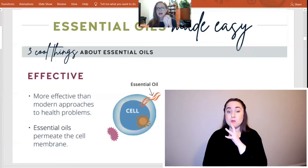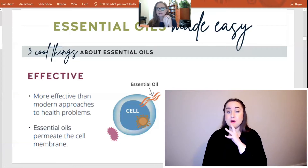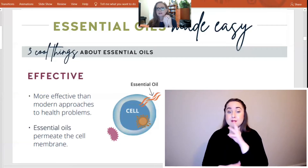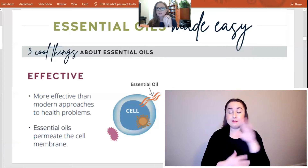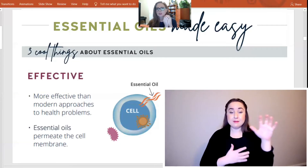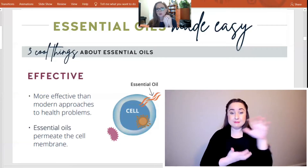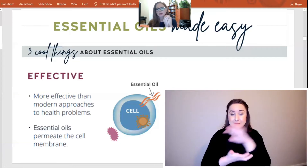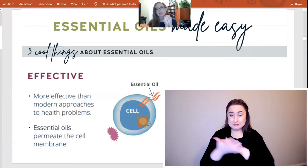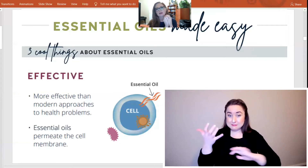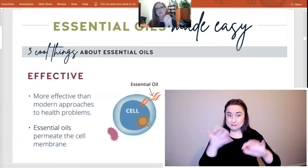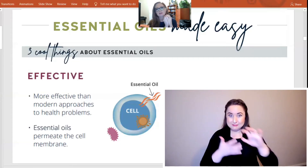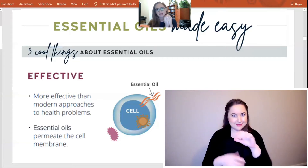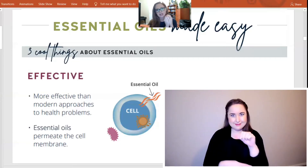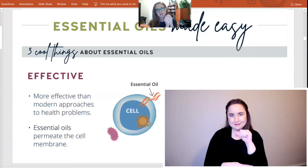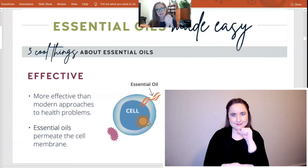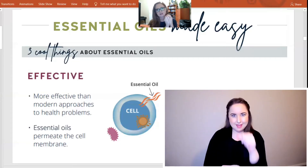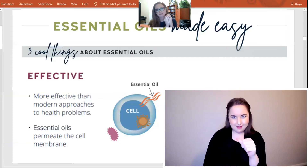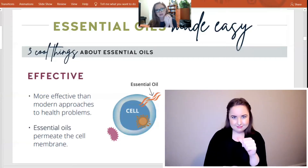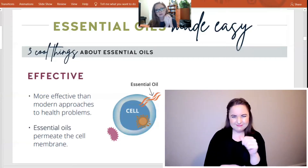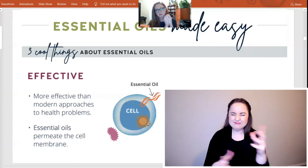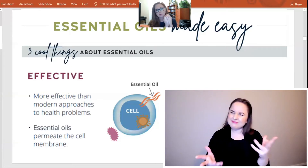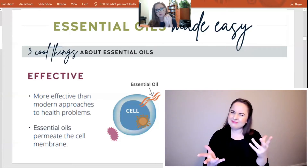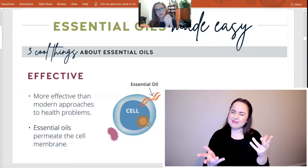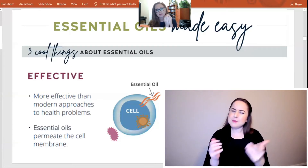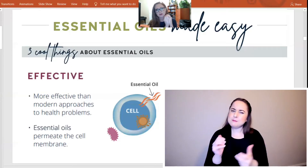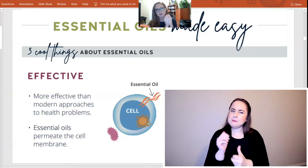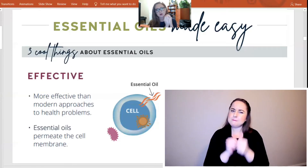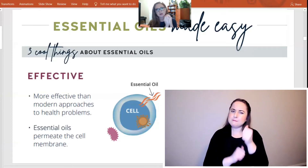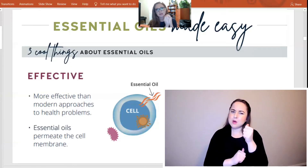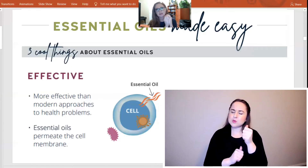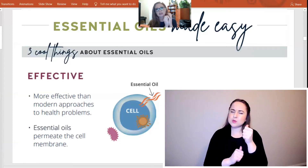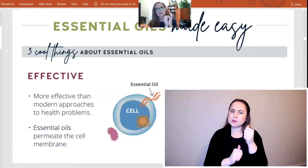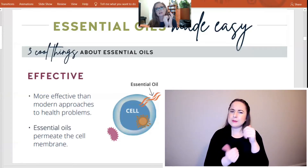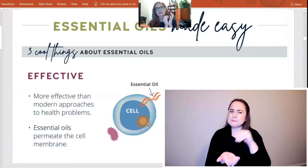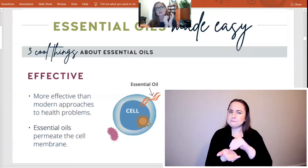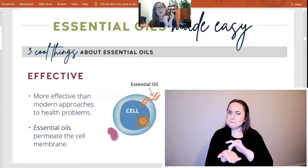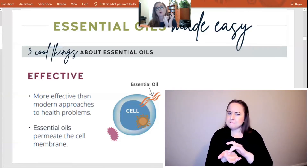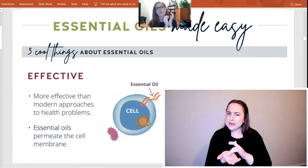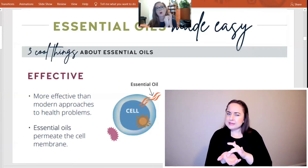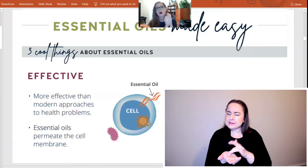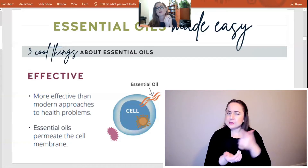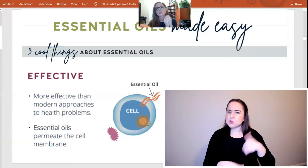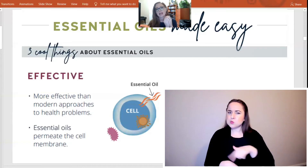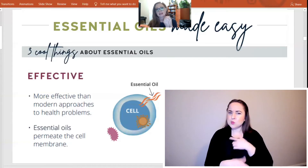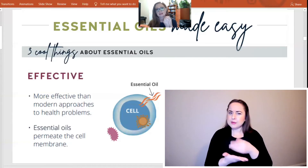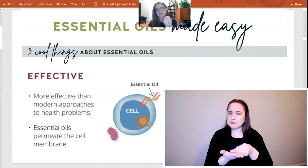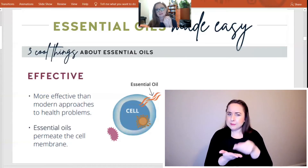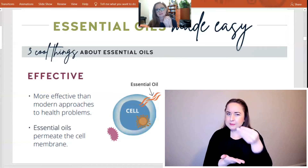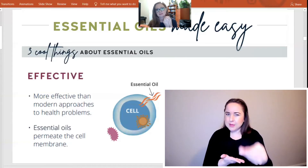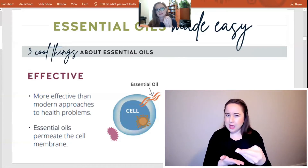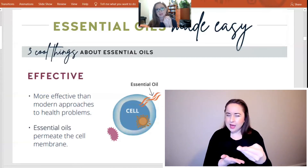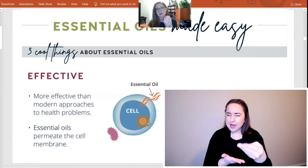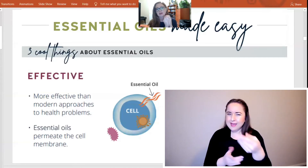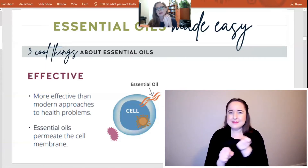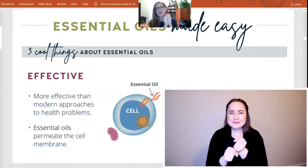the vast majority of medication available to us on the market is water-based.